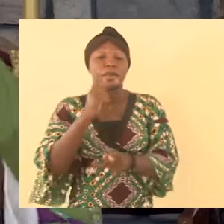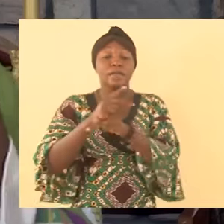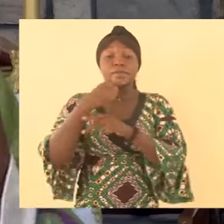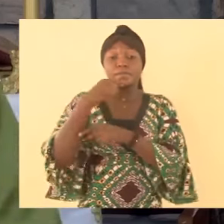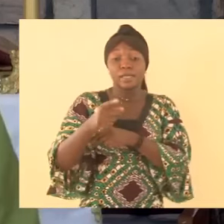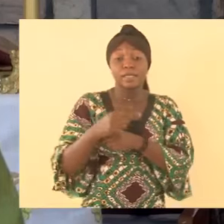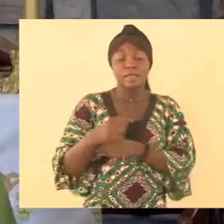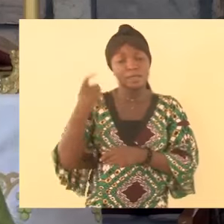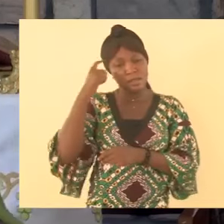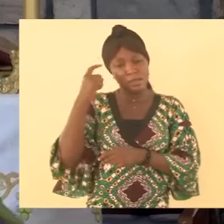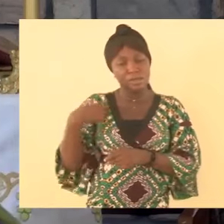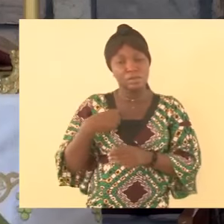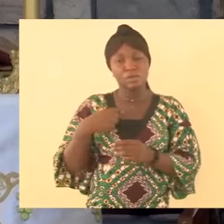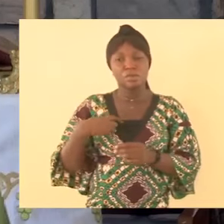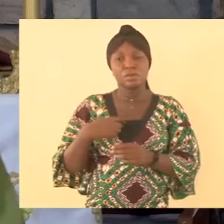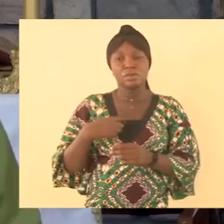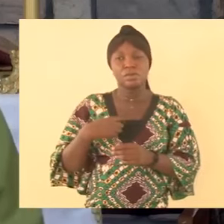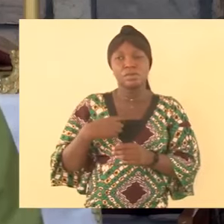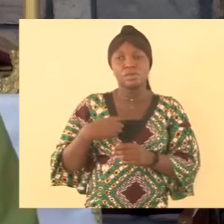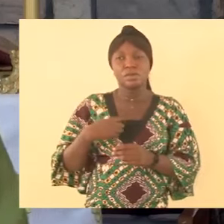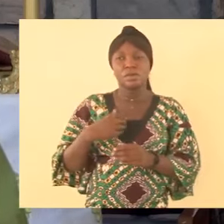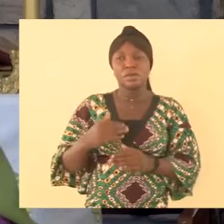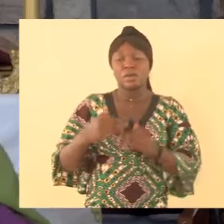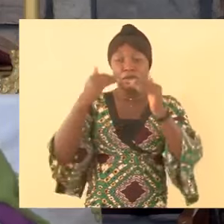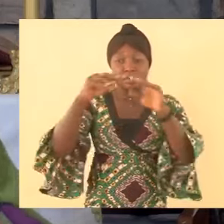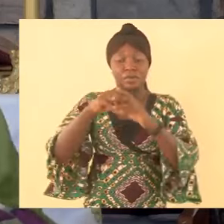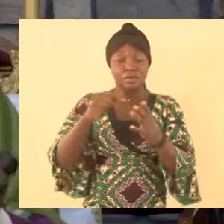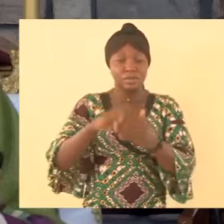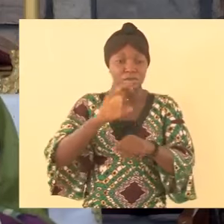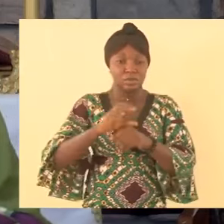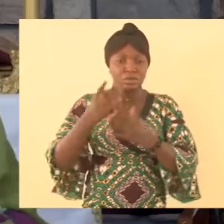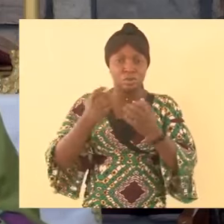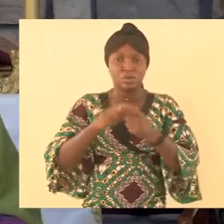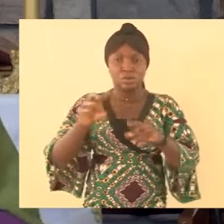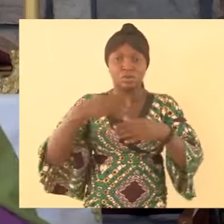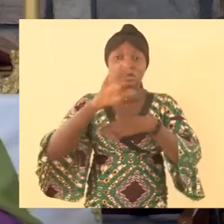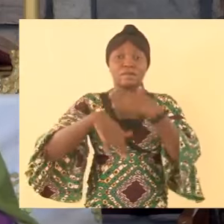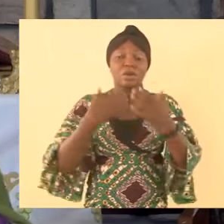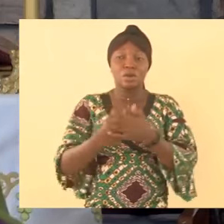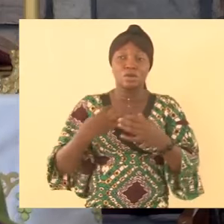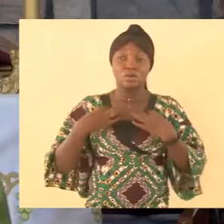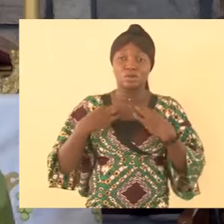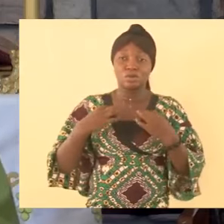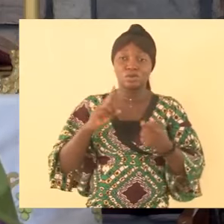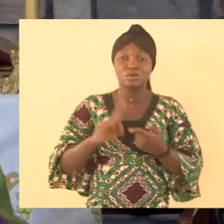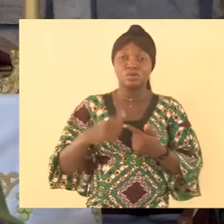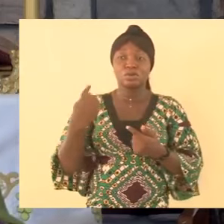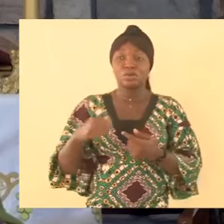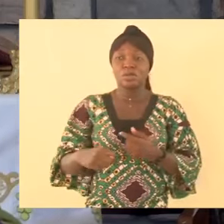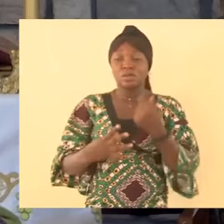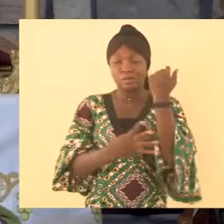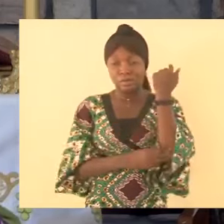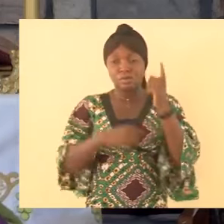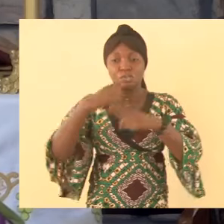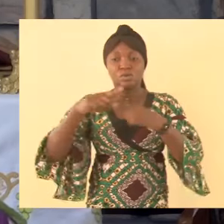And we kept saying, and I think we improved in this church, we kept saying, no, you want to give your old clothes to the poor, you have to take it to the dry